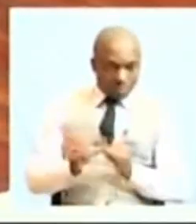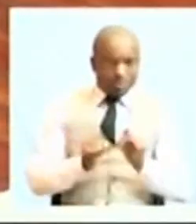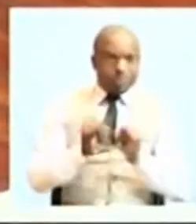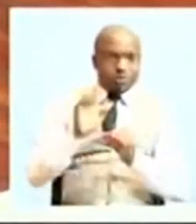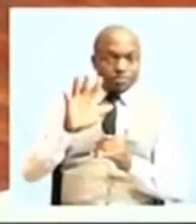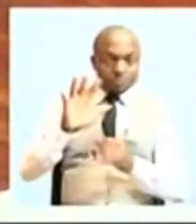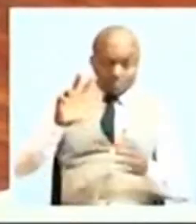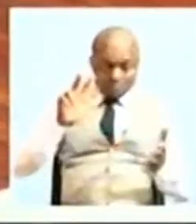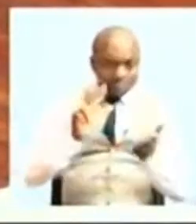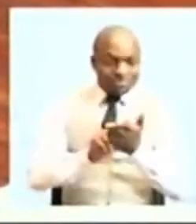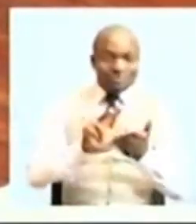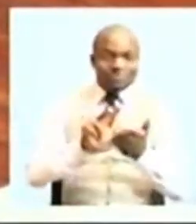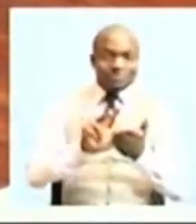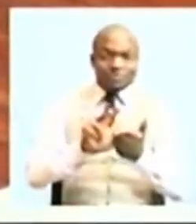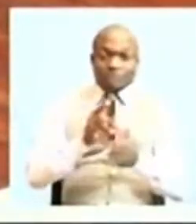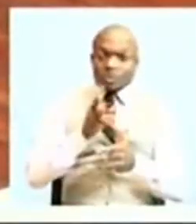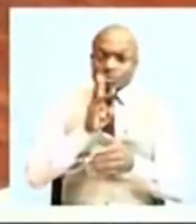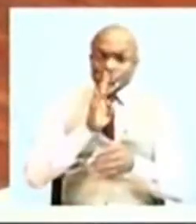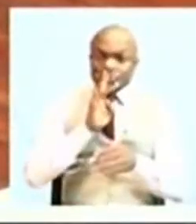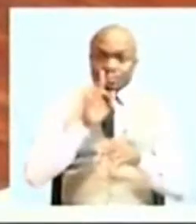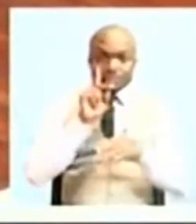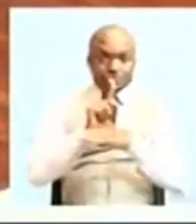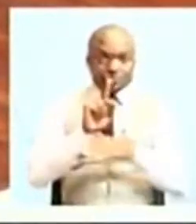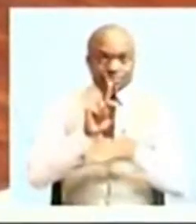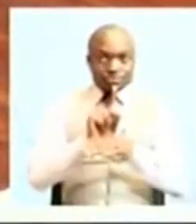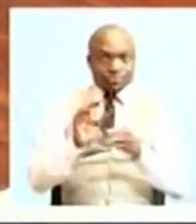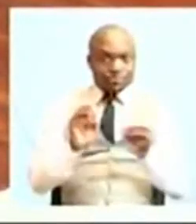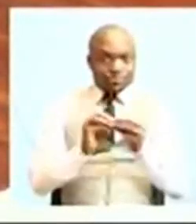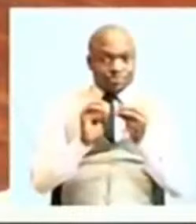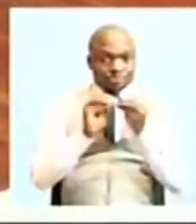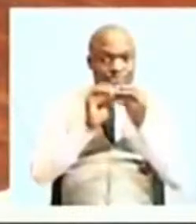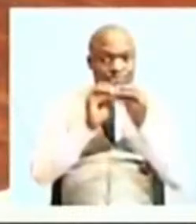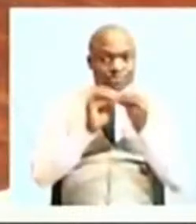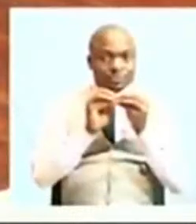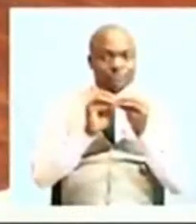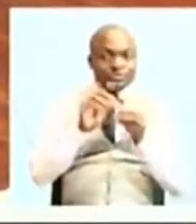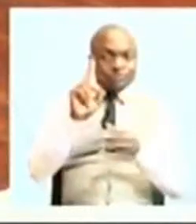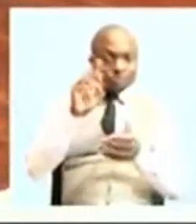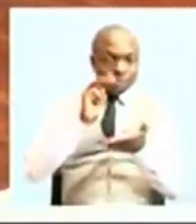water reticulation projects with a total allocation of